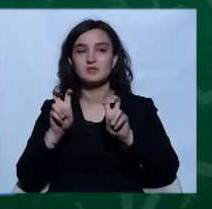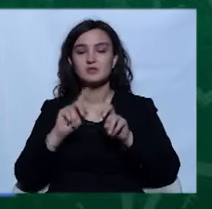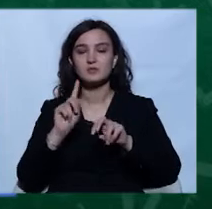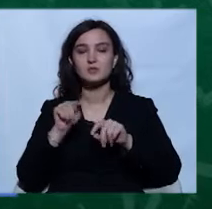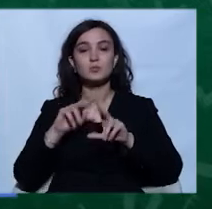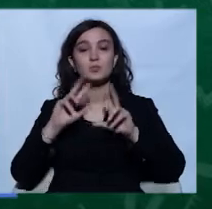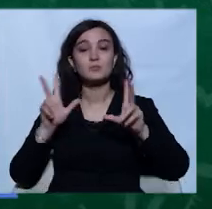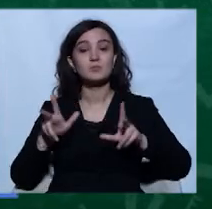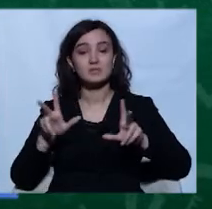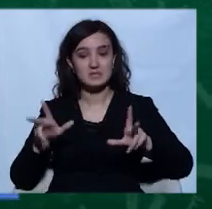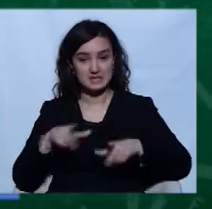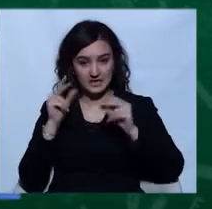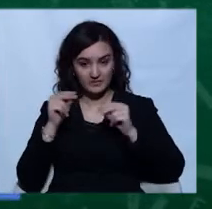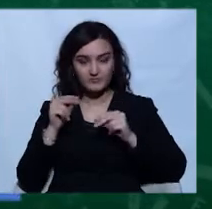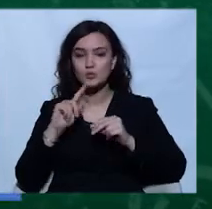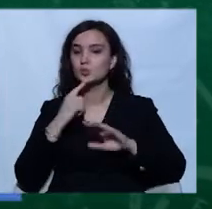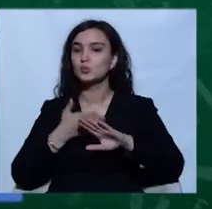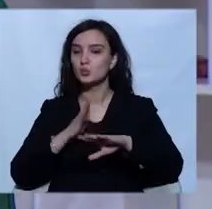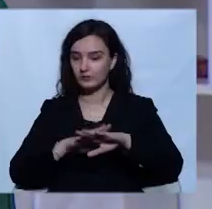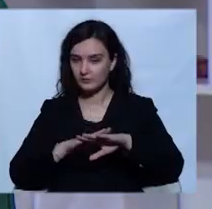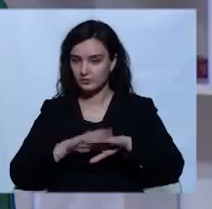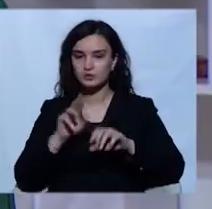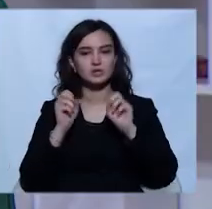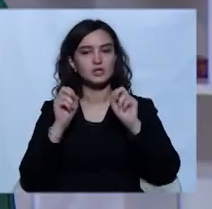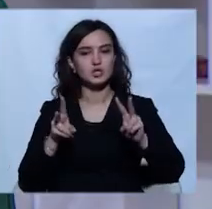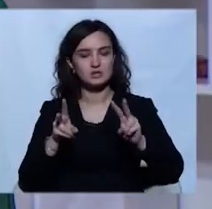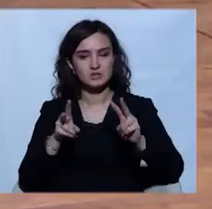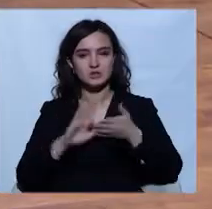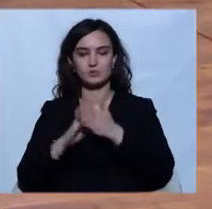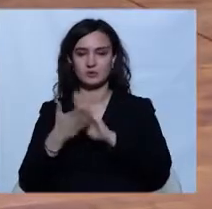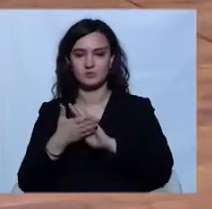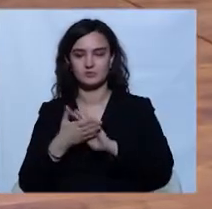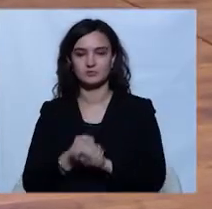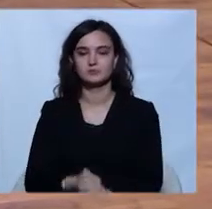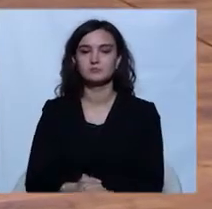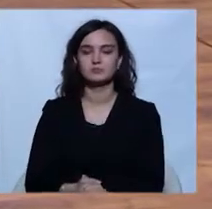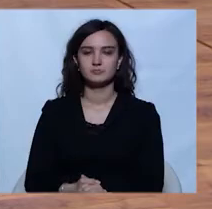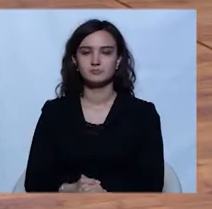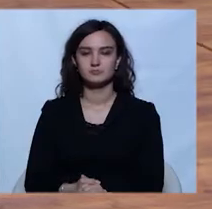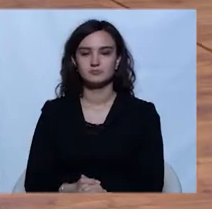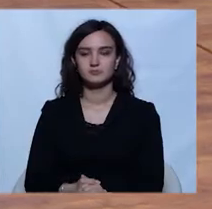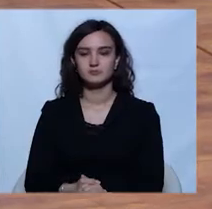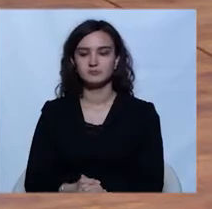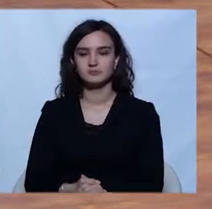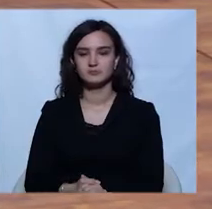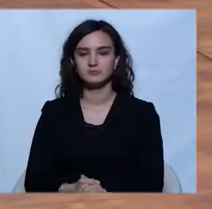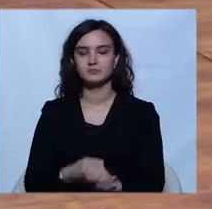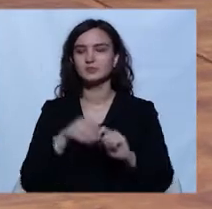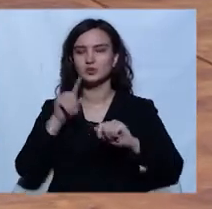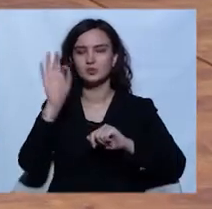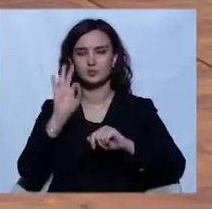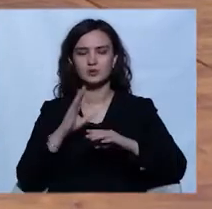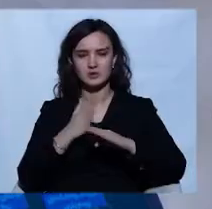to save someone from a difficult or dangerous situation. And now, you often have